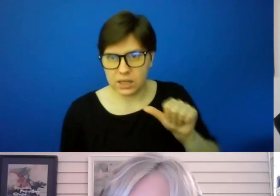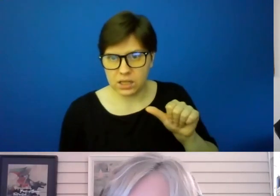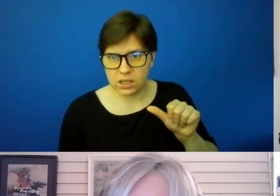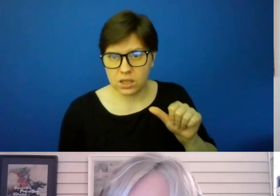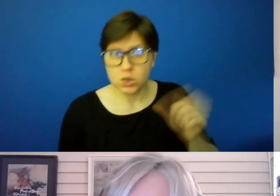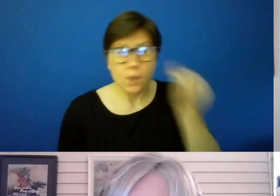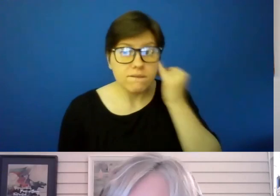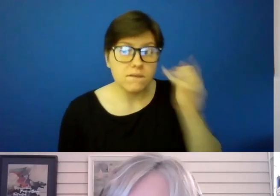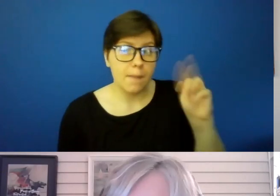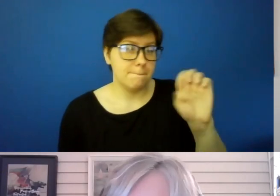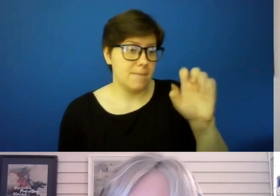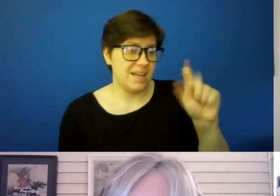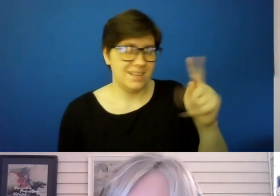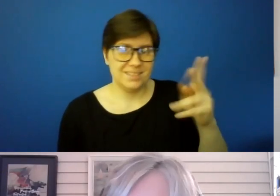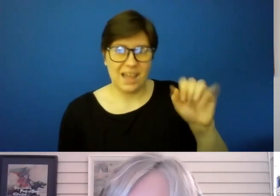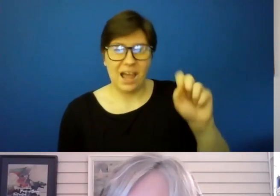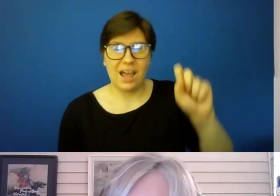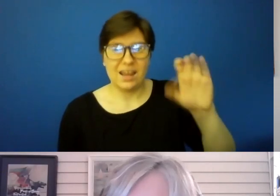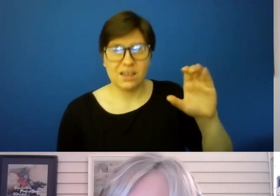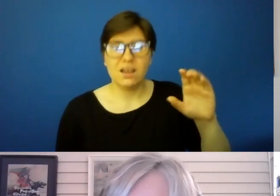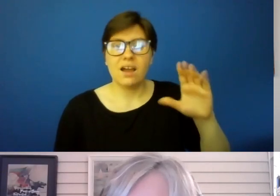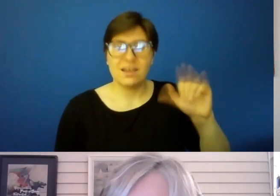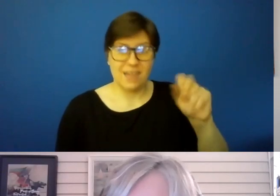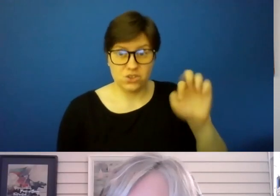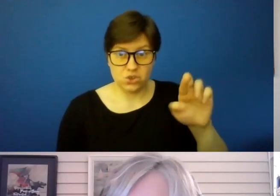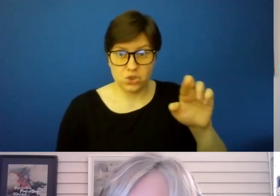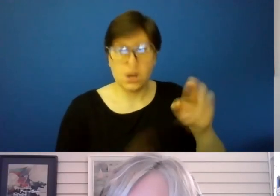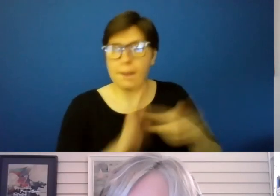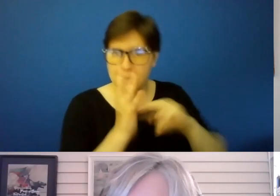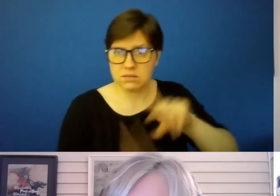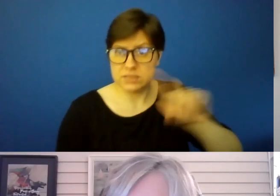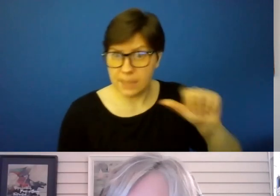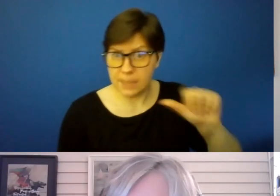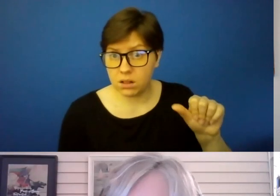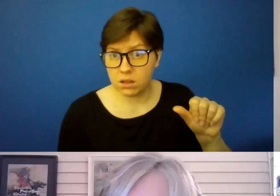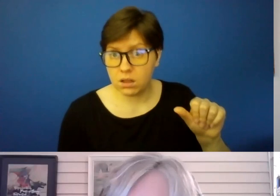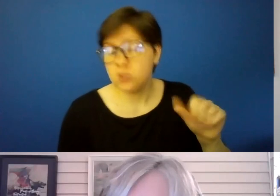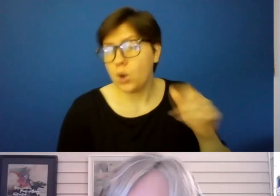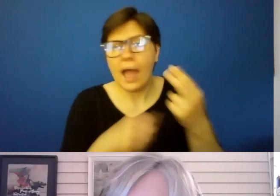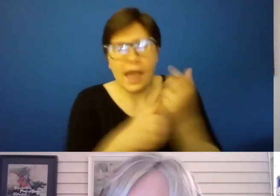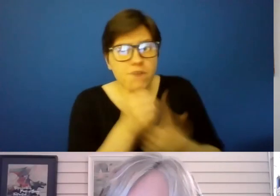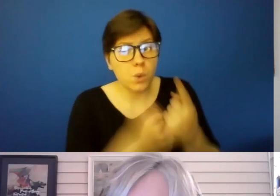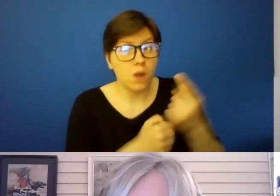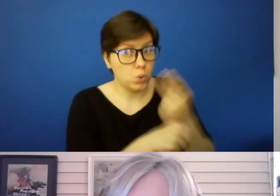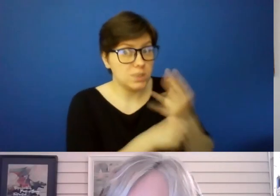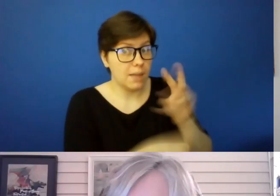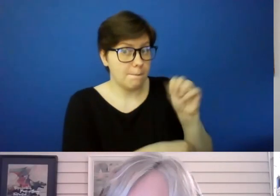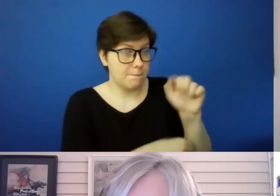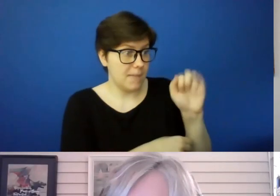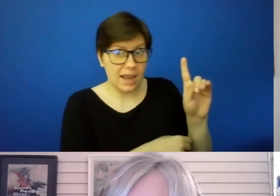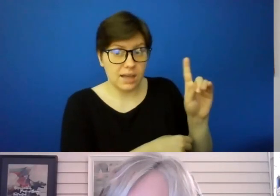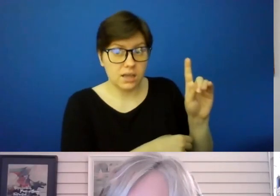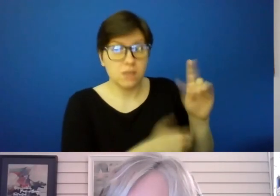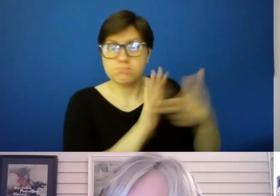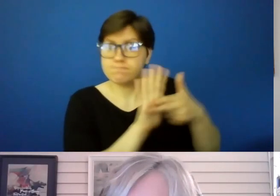metastatic terminal cancer, you're disabled. So everybody who's using medical aid in dying